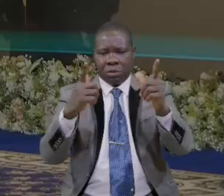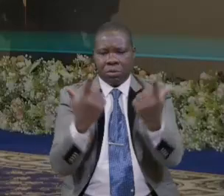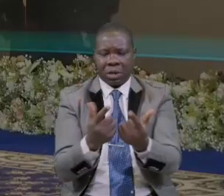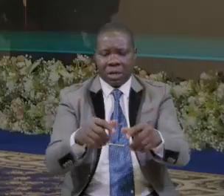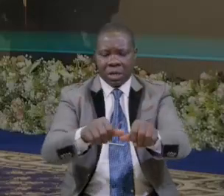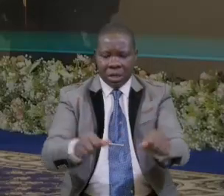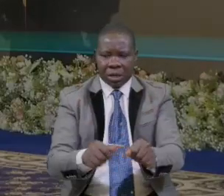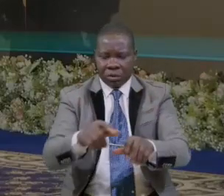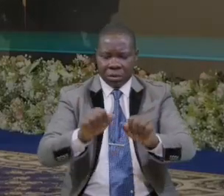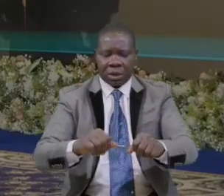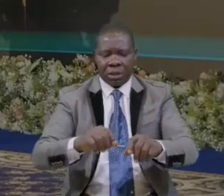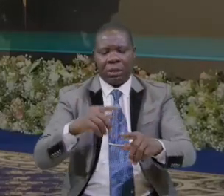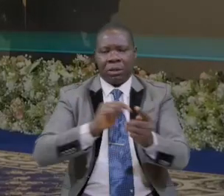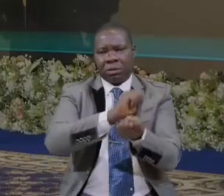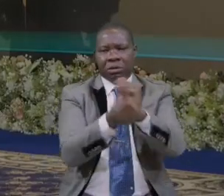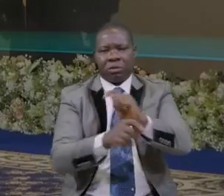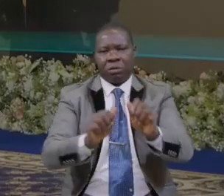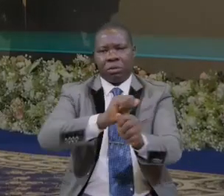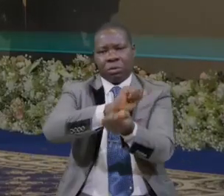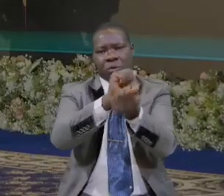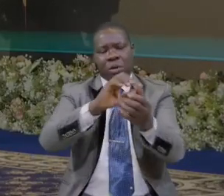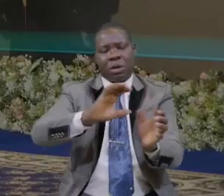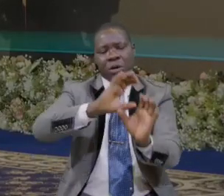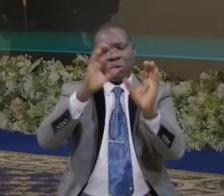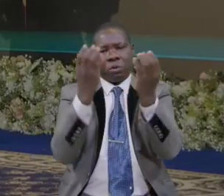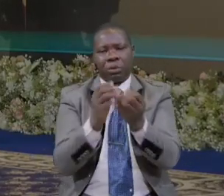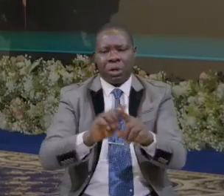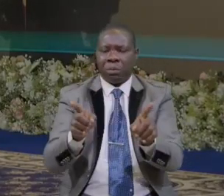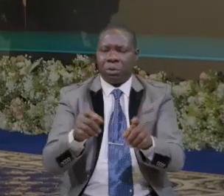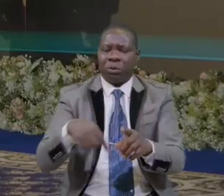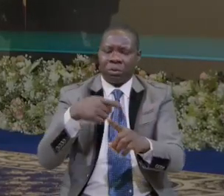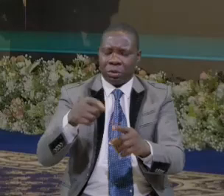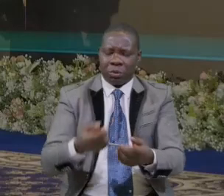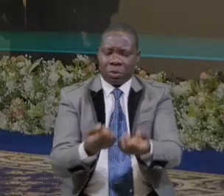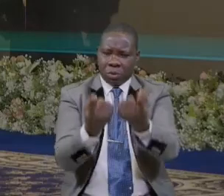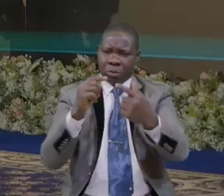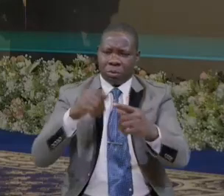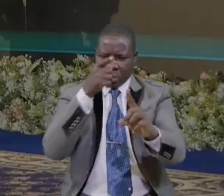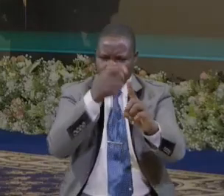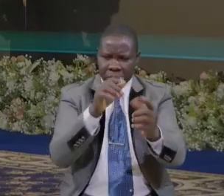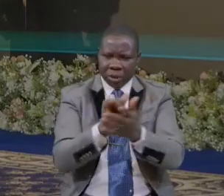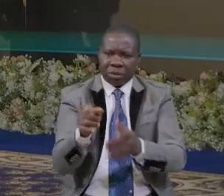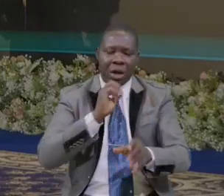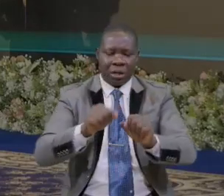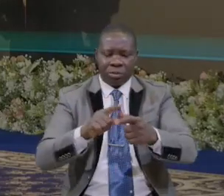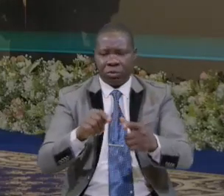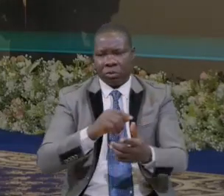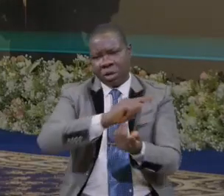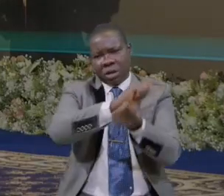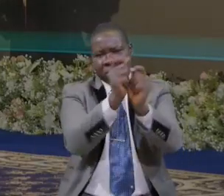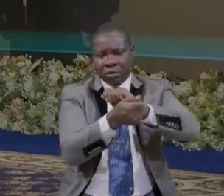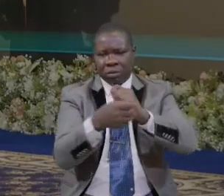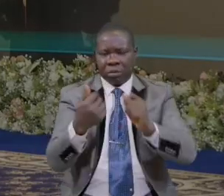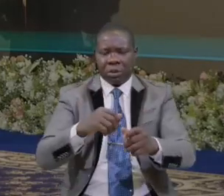community. But when you get to the point, you are able to transform a nation, many